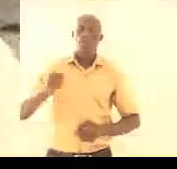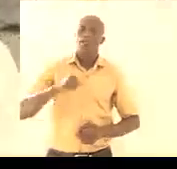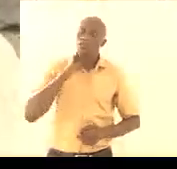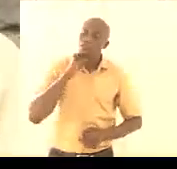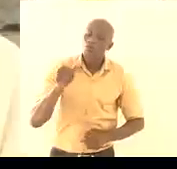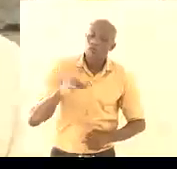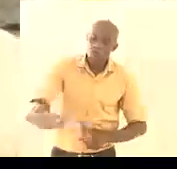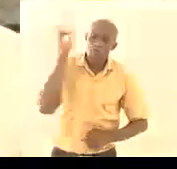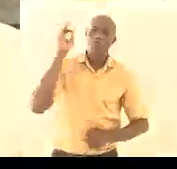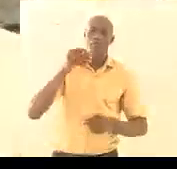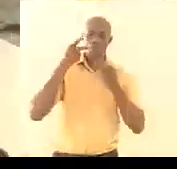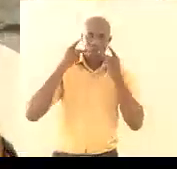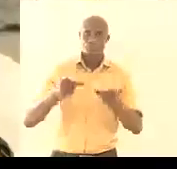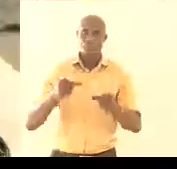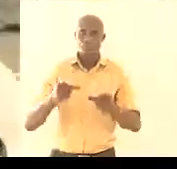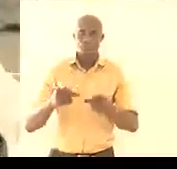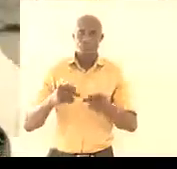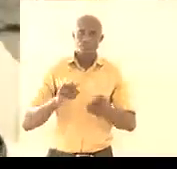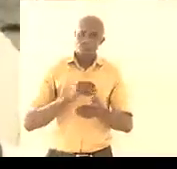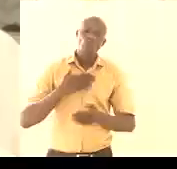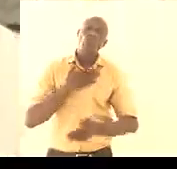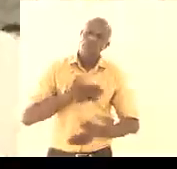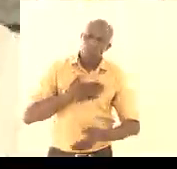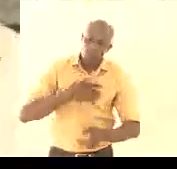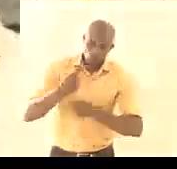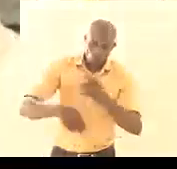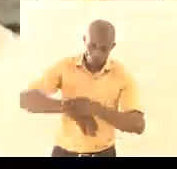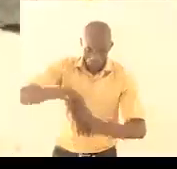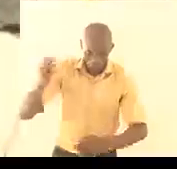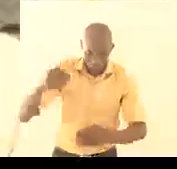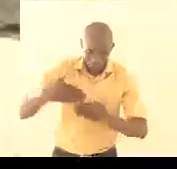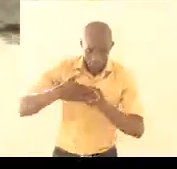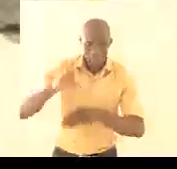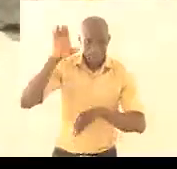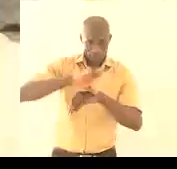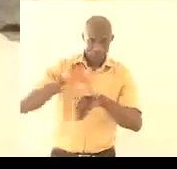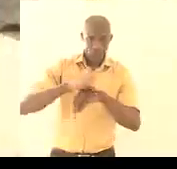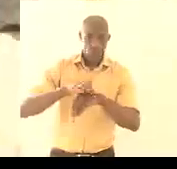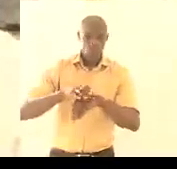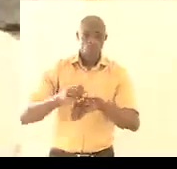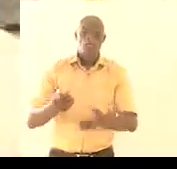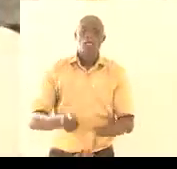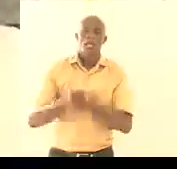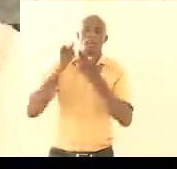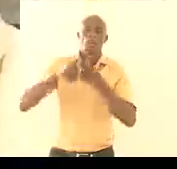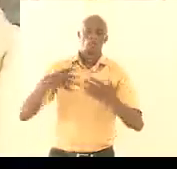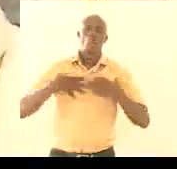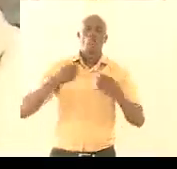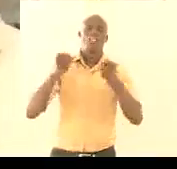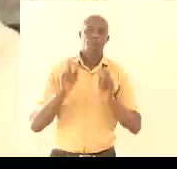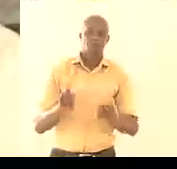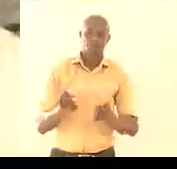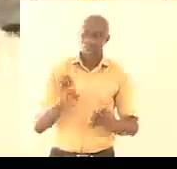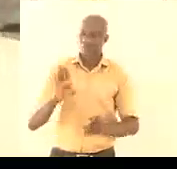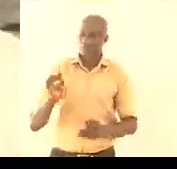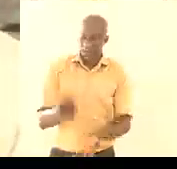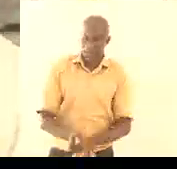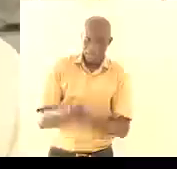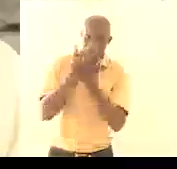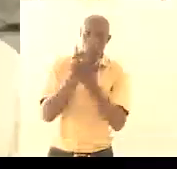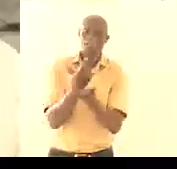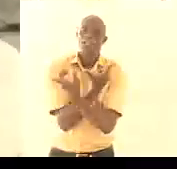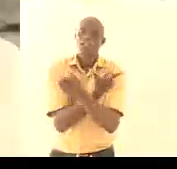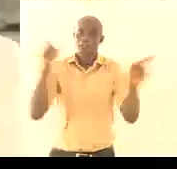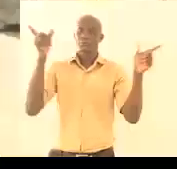find peace. So please go out after this mass and go and help heal people by helping them